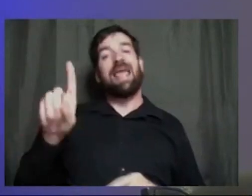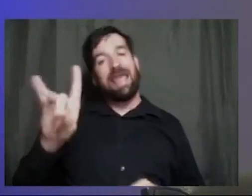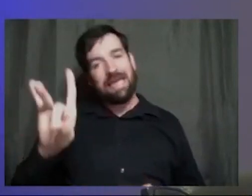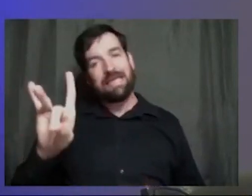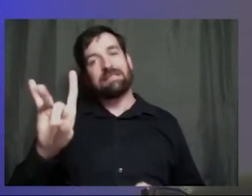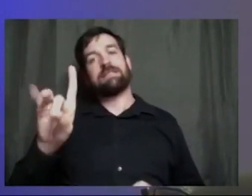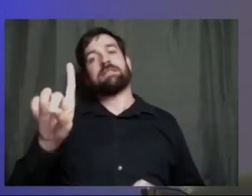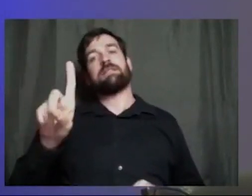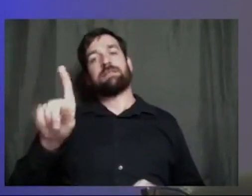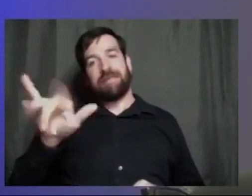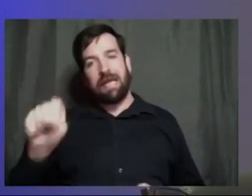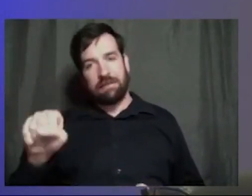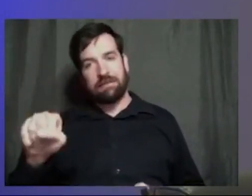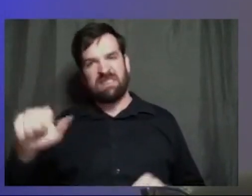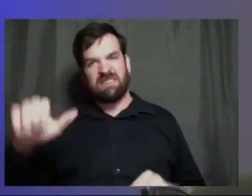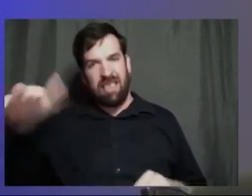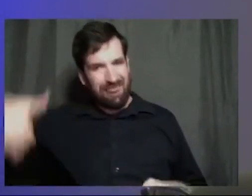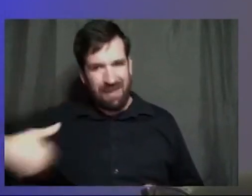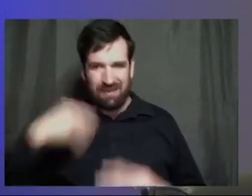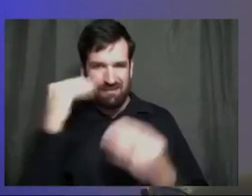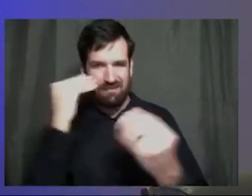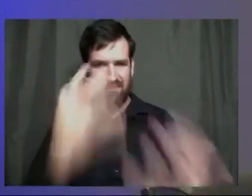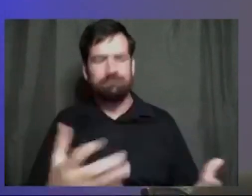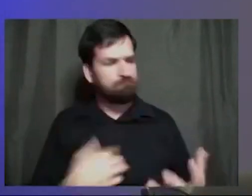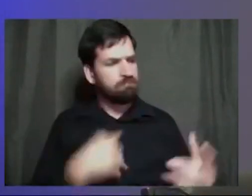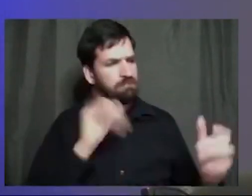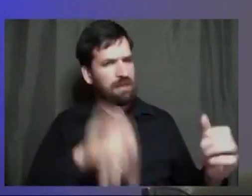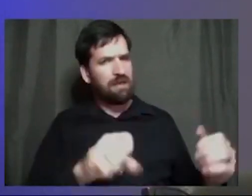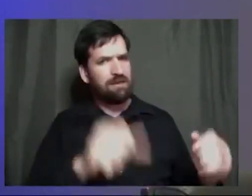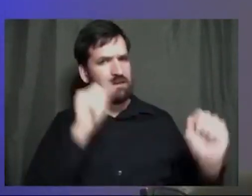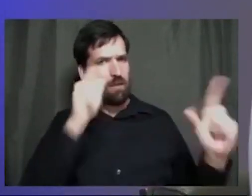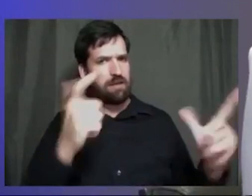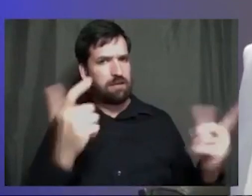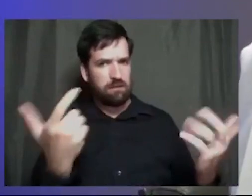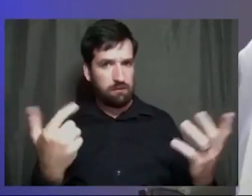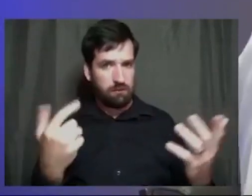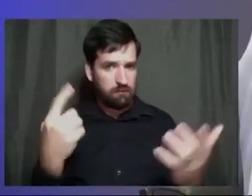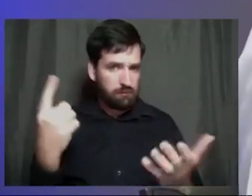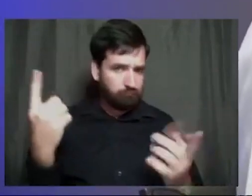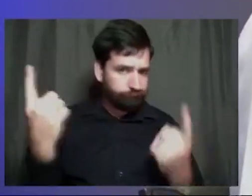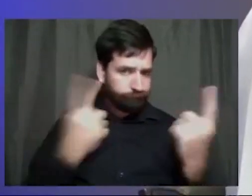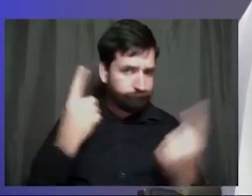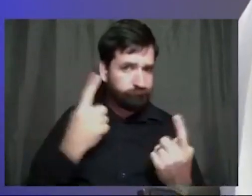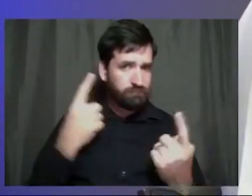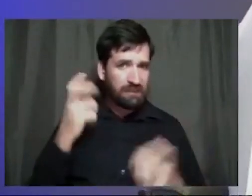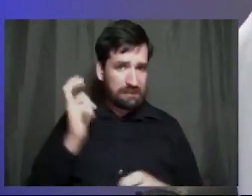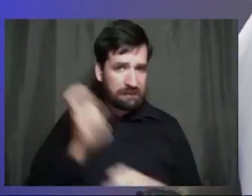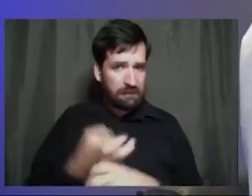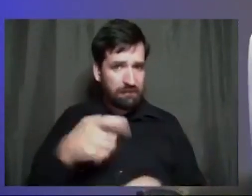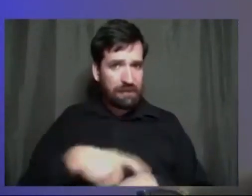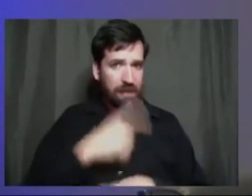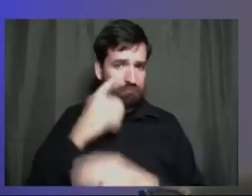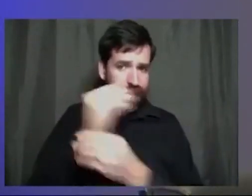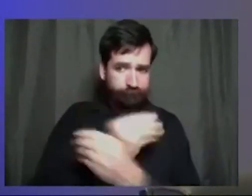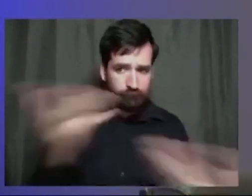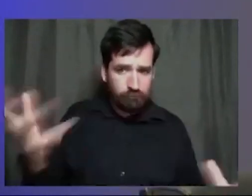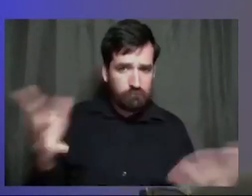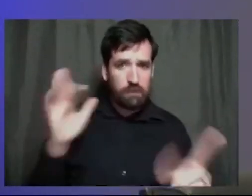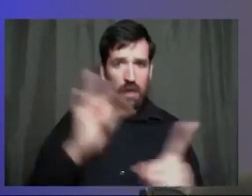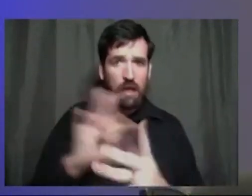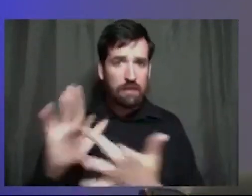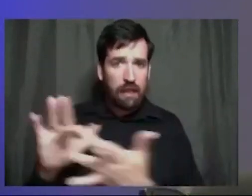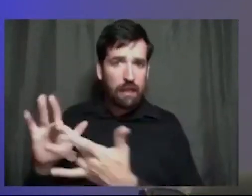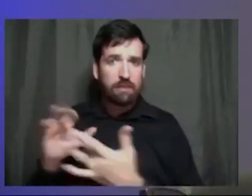it's surprising. So you wonder kind of if they had trouble locating all of the people that were contacts, or if they got a late notification